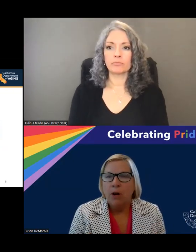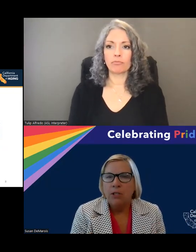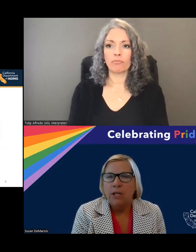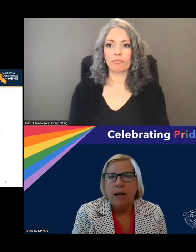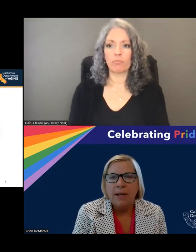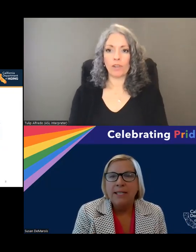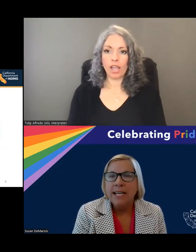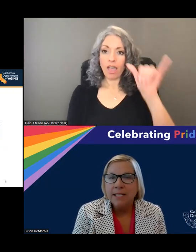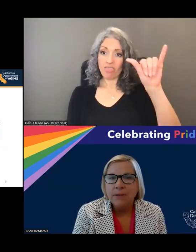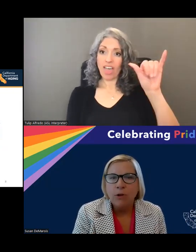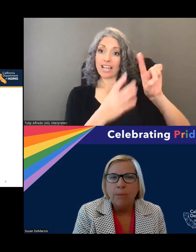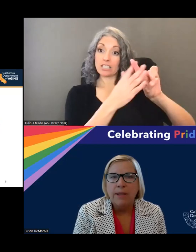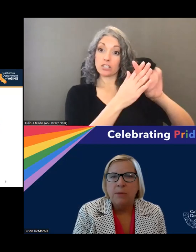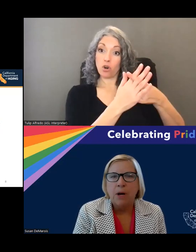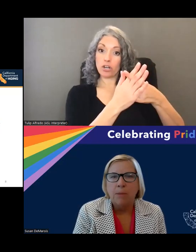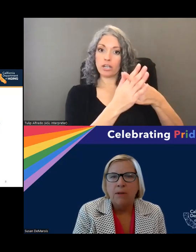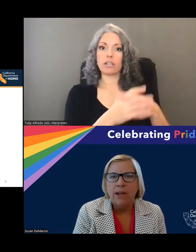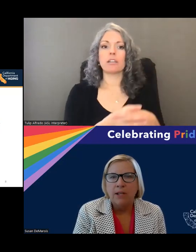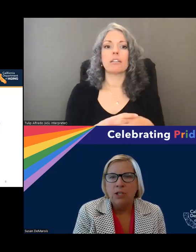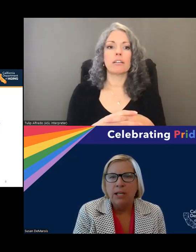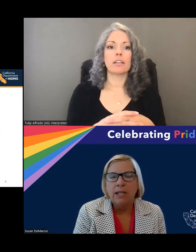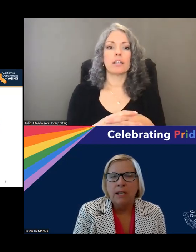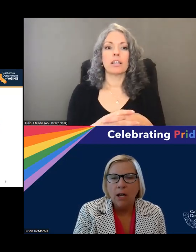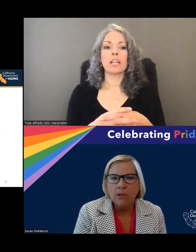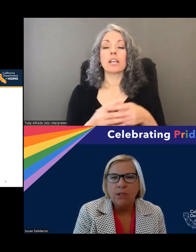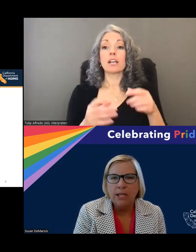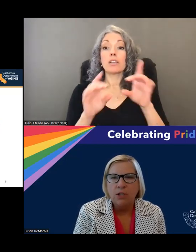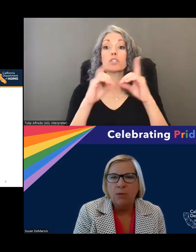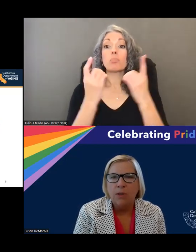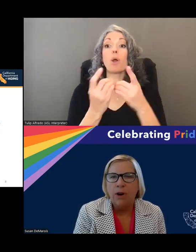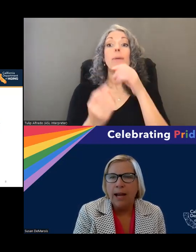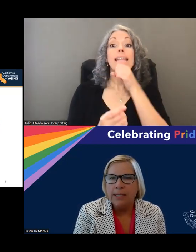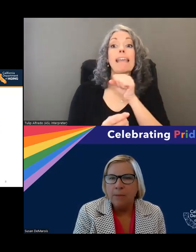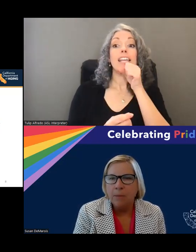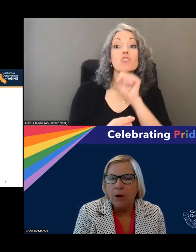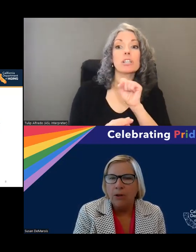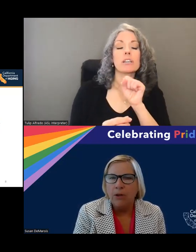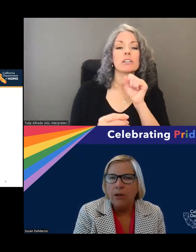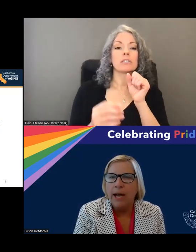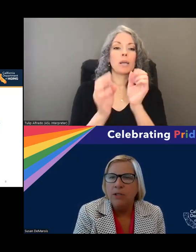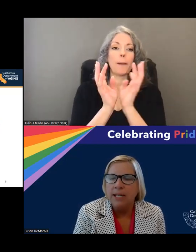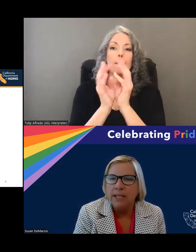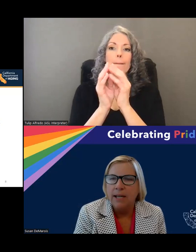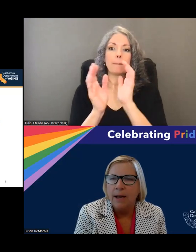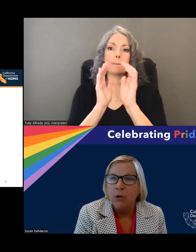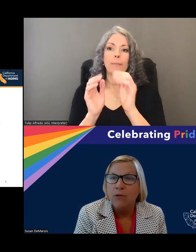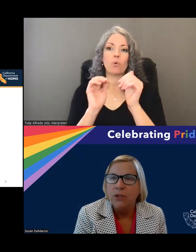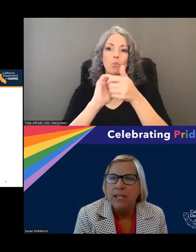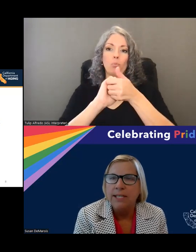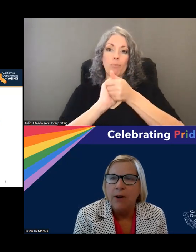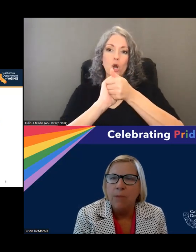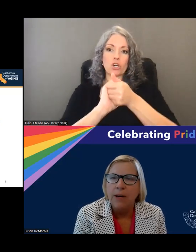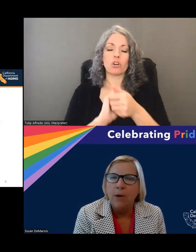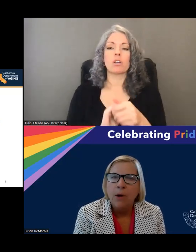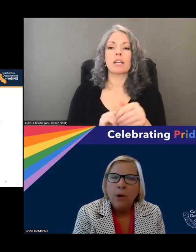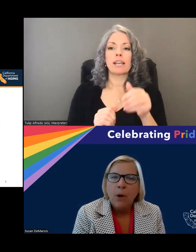That sparked intensive work by the Department of Aging in consultation with our academic partner, Cal State